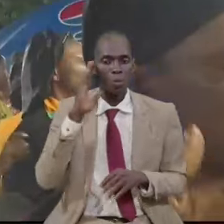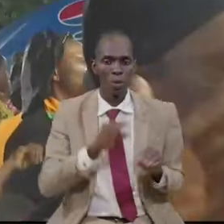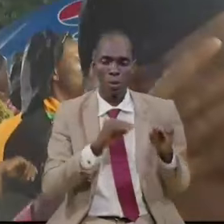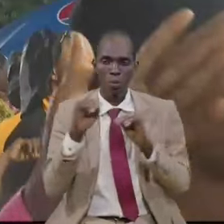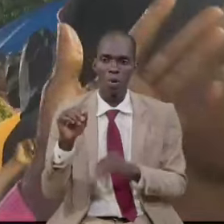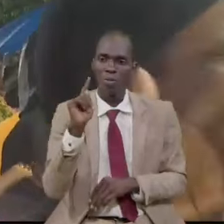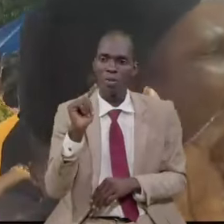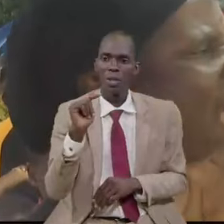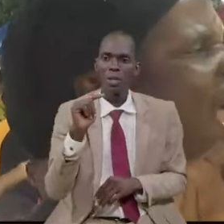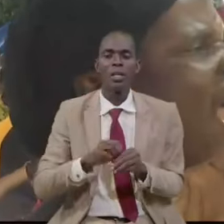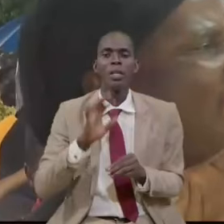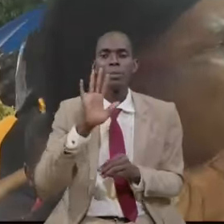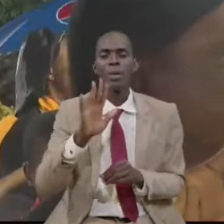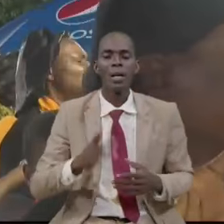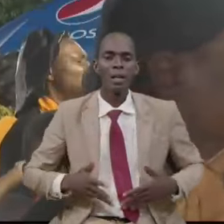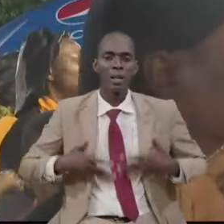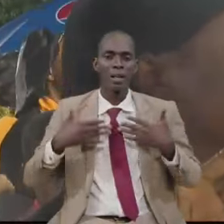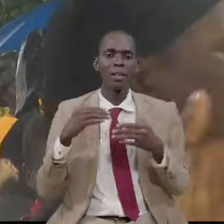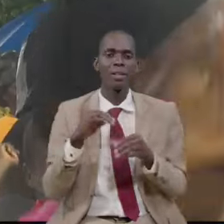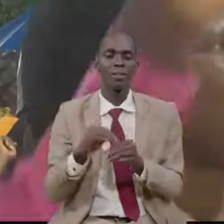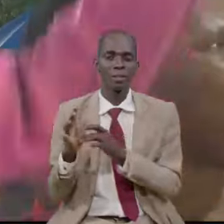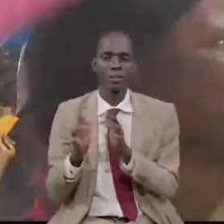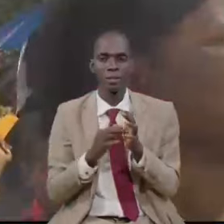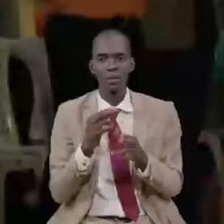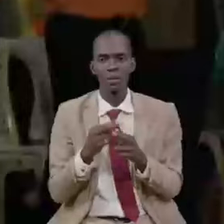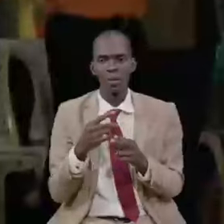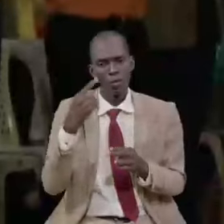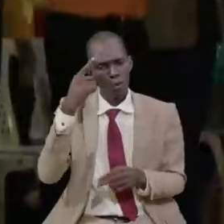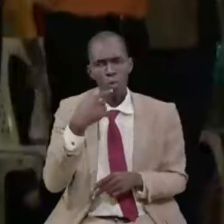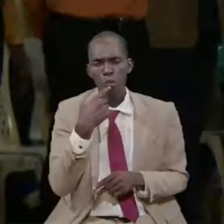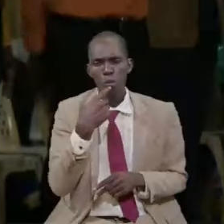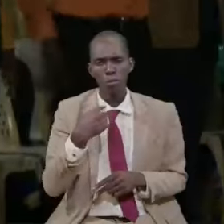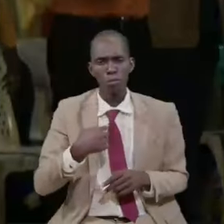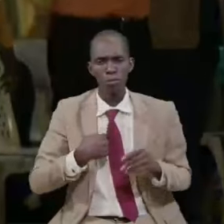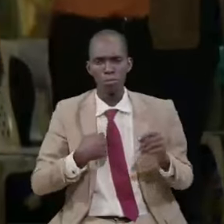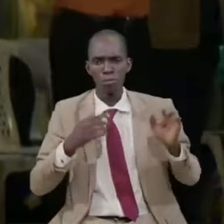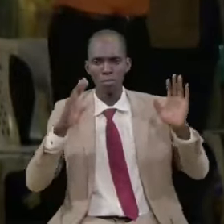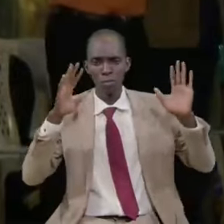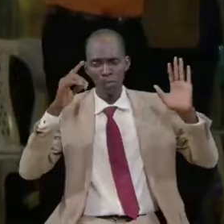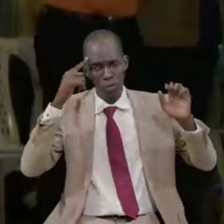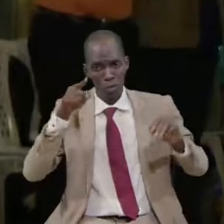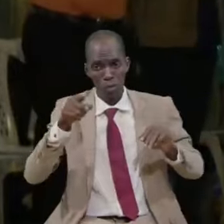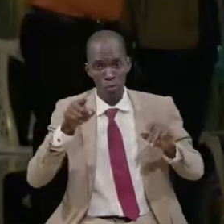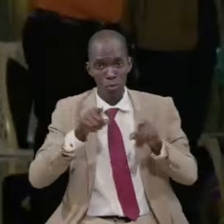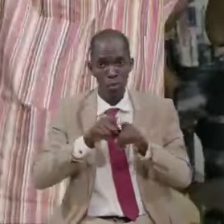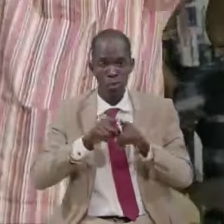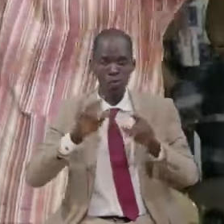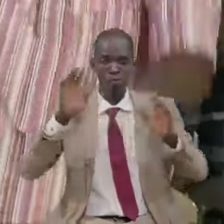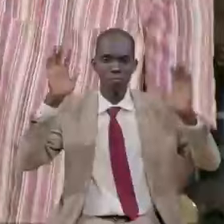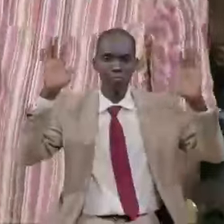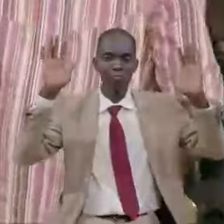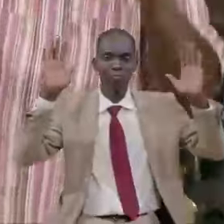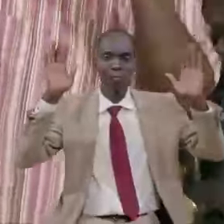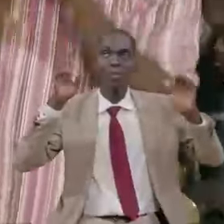mouth. Where is he? Where is she there? God bless you, you are there. You get